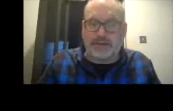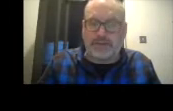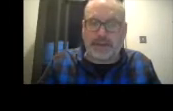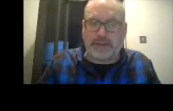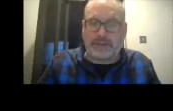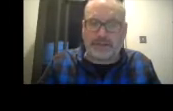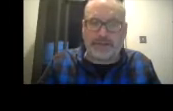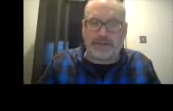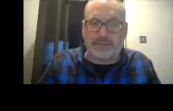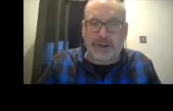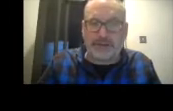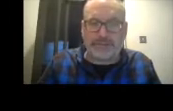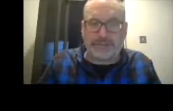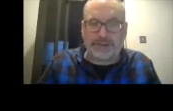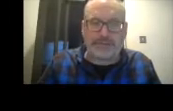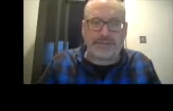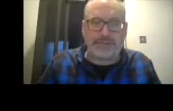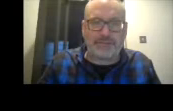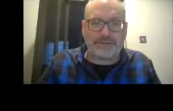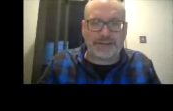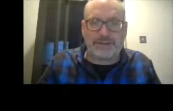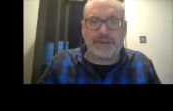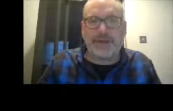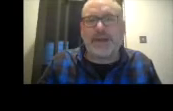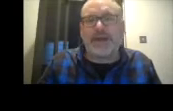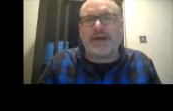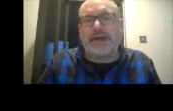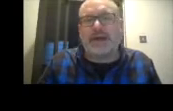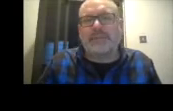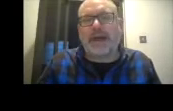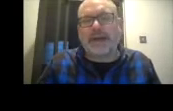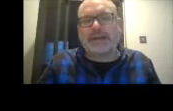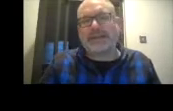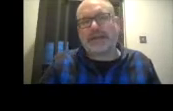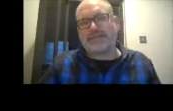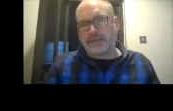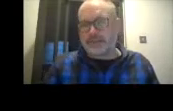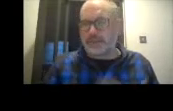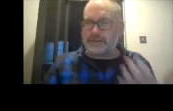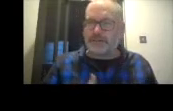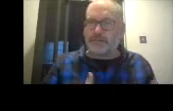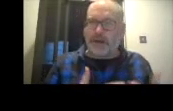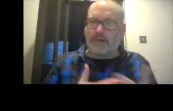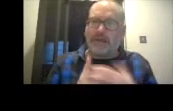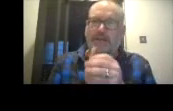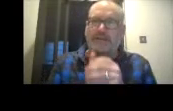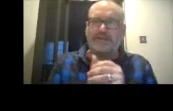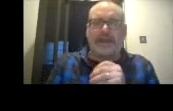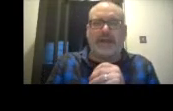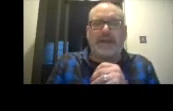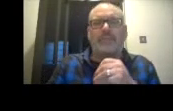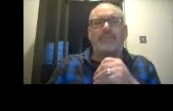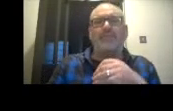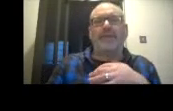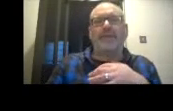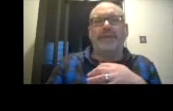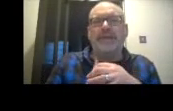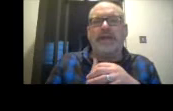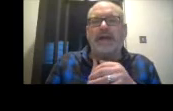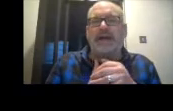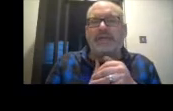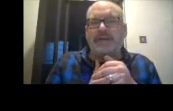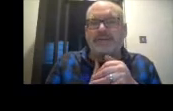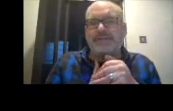the UK, given that Ireland was part of the United Kingdom at the time. And it's very much bound up around